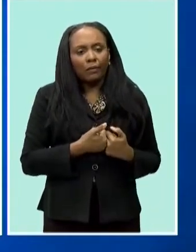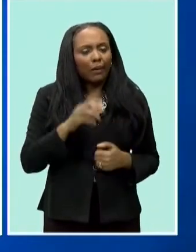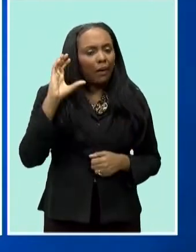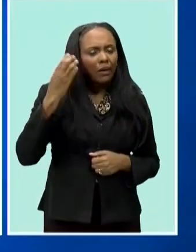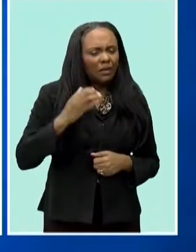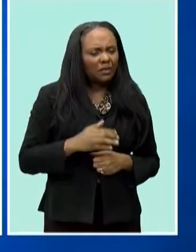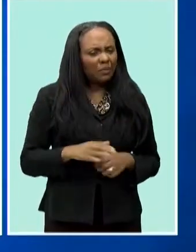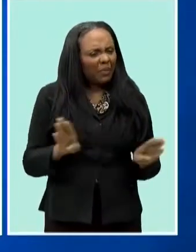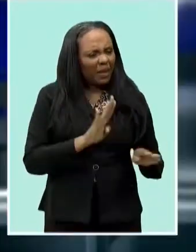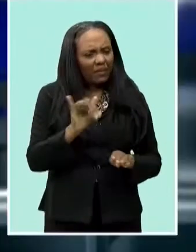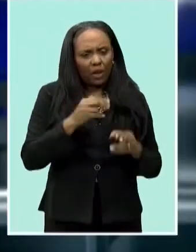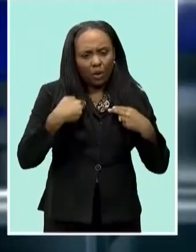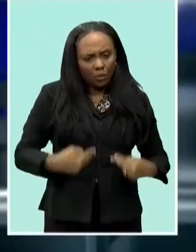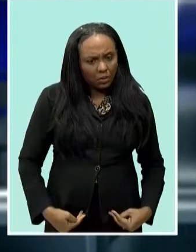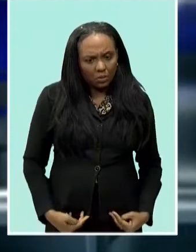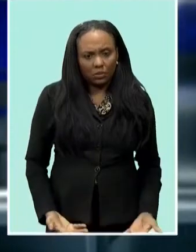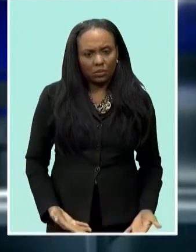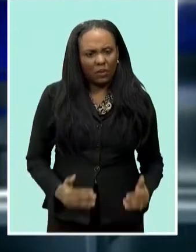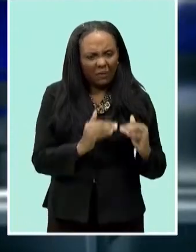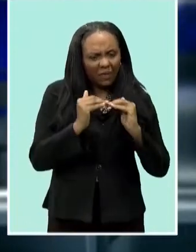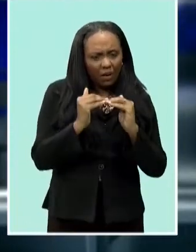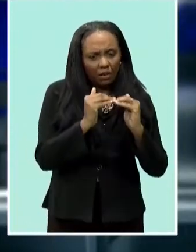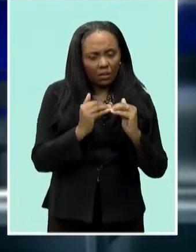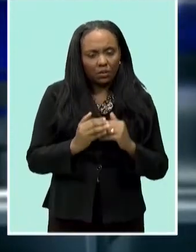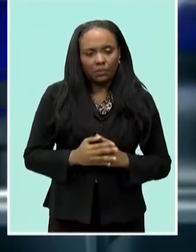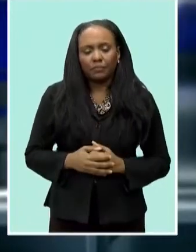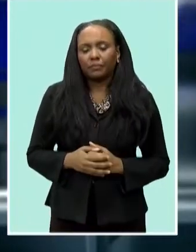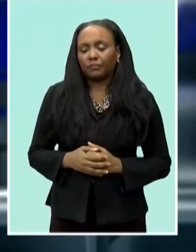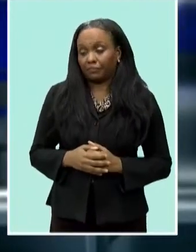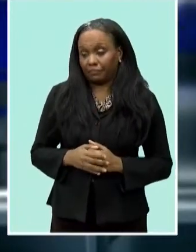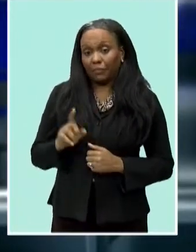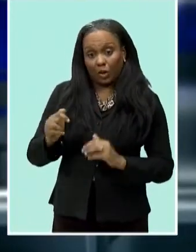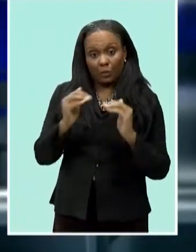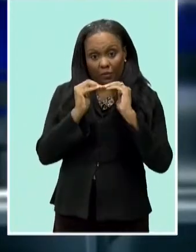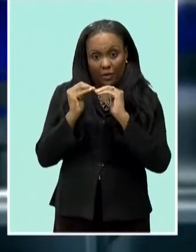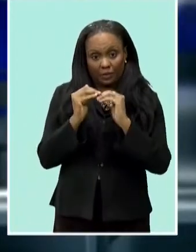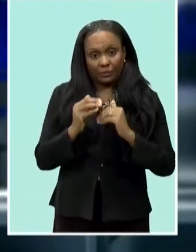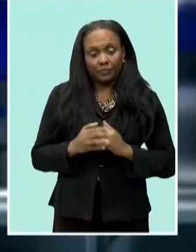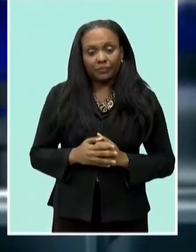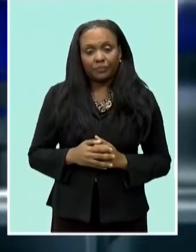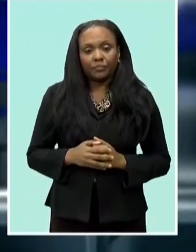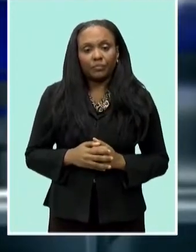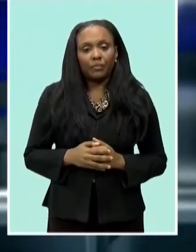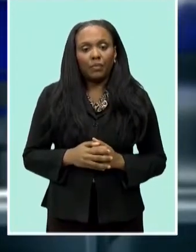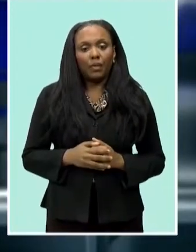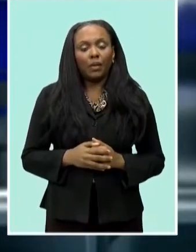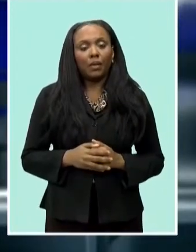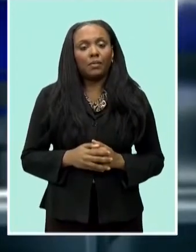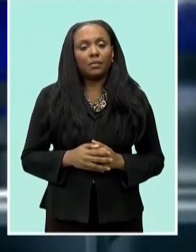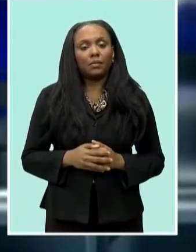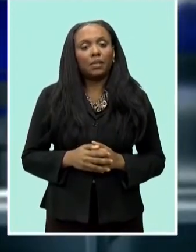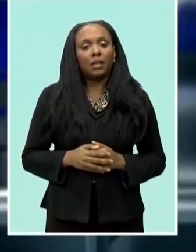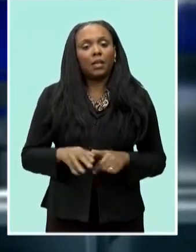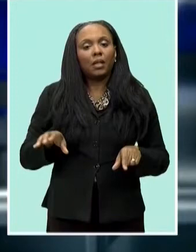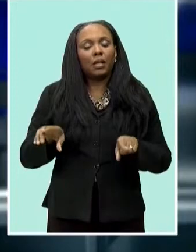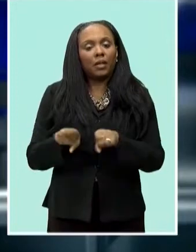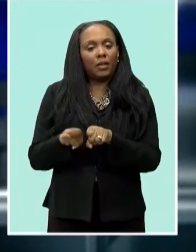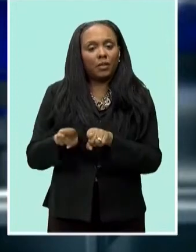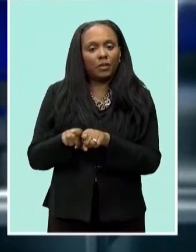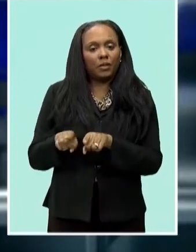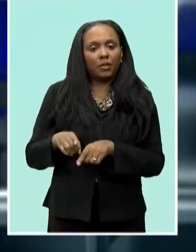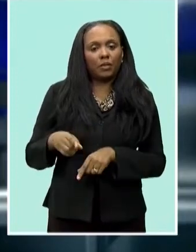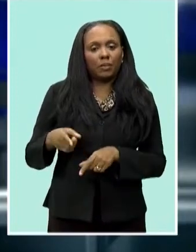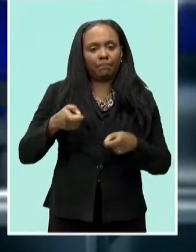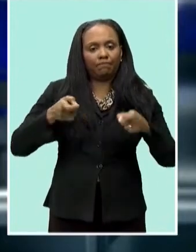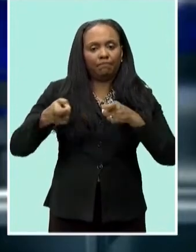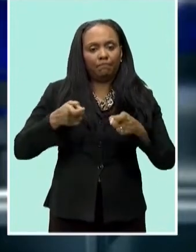a human being. In short, be fair. I should note that Justice Blackman has been chairing the tribunal since the end of